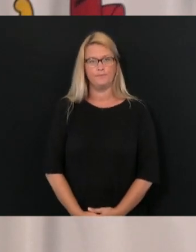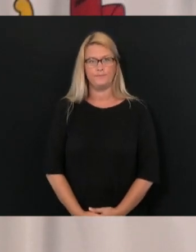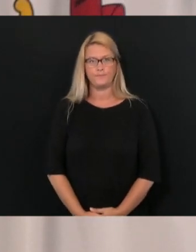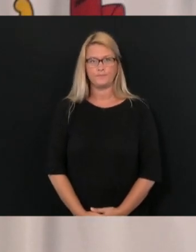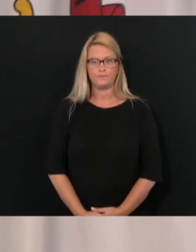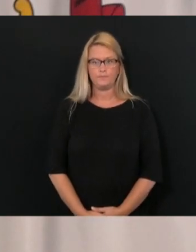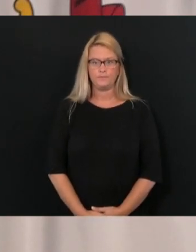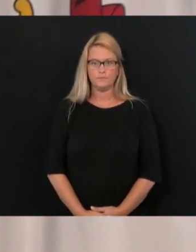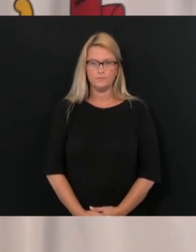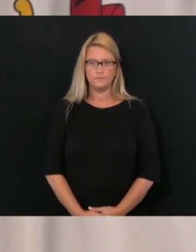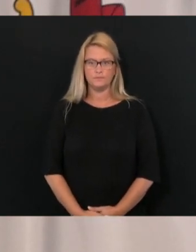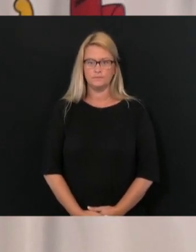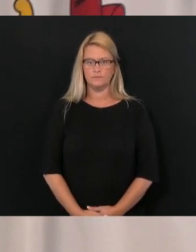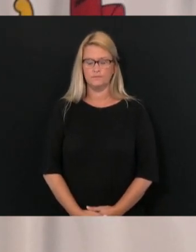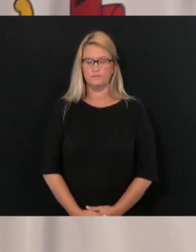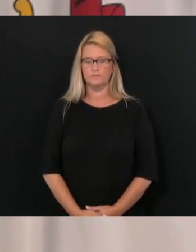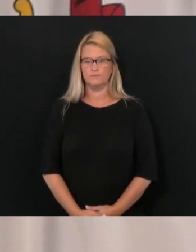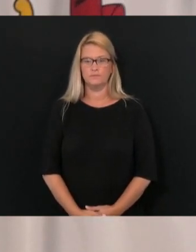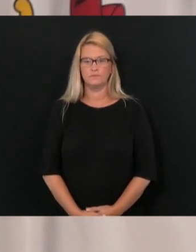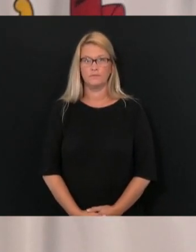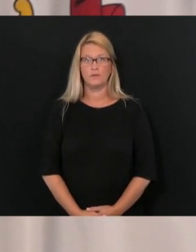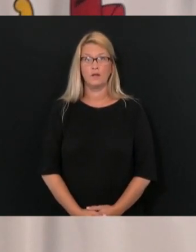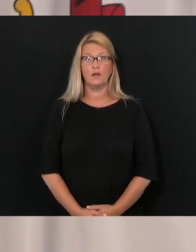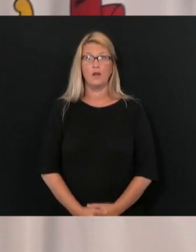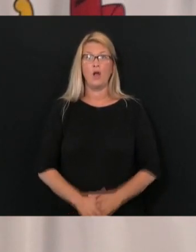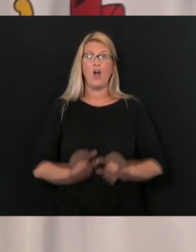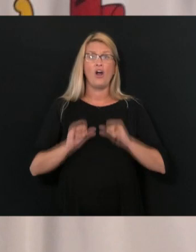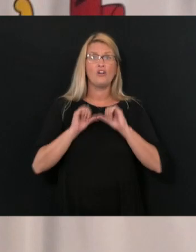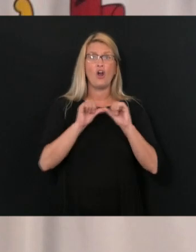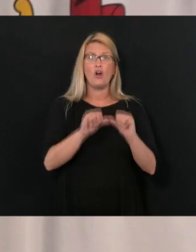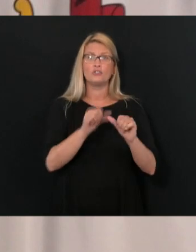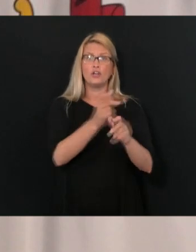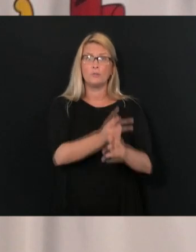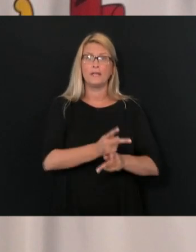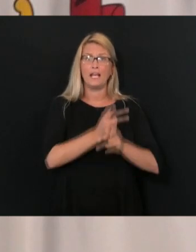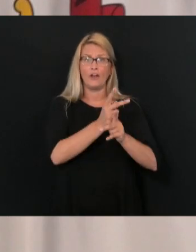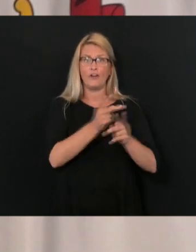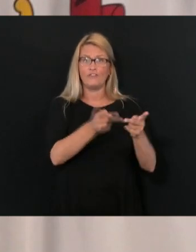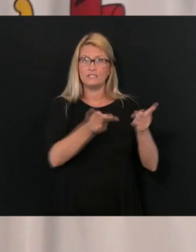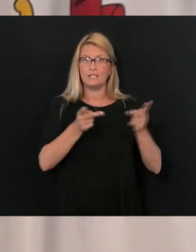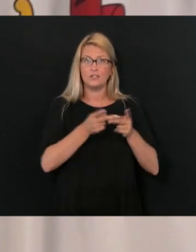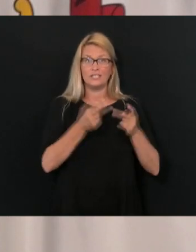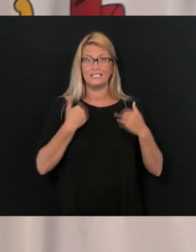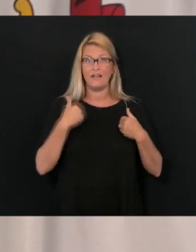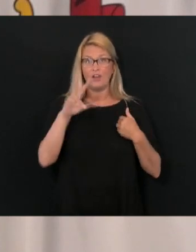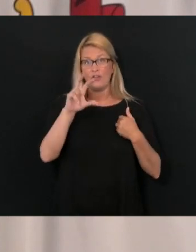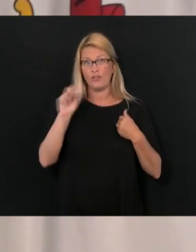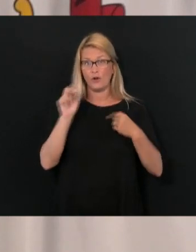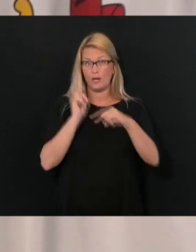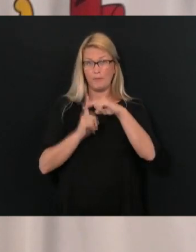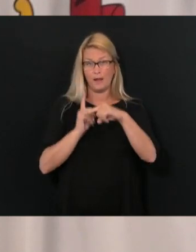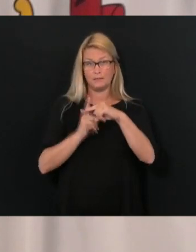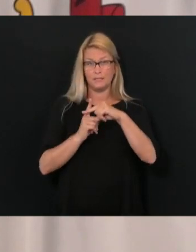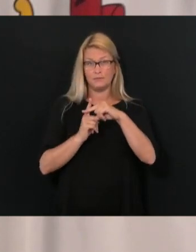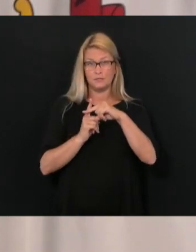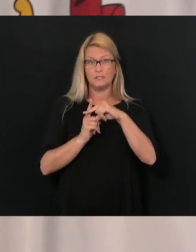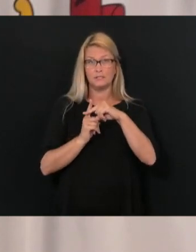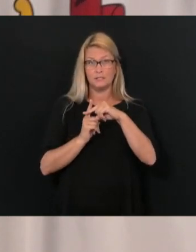illness. But our long-term facilities today, we have 30 outbreaks in long-term facilities.